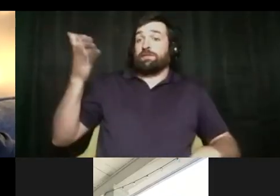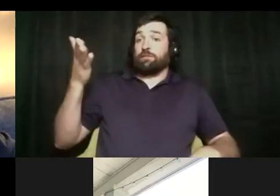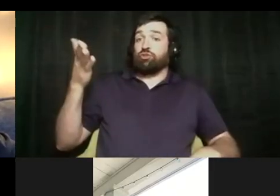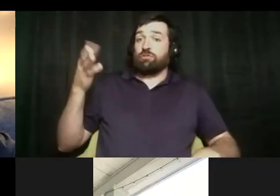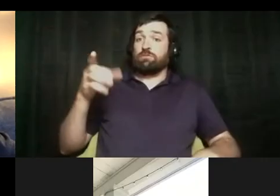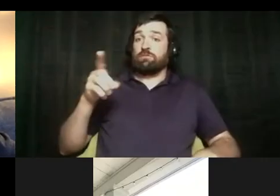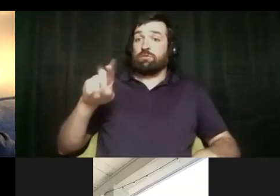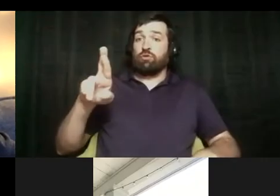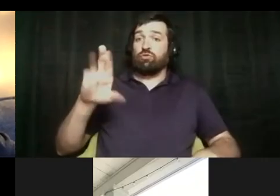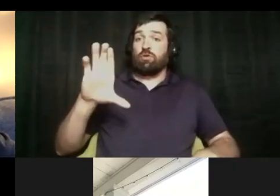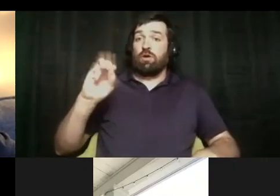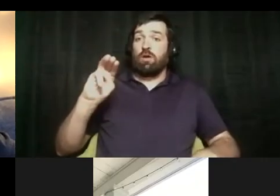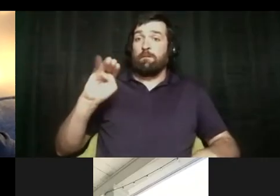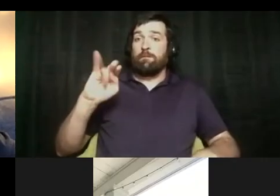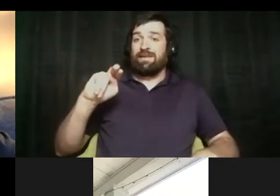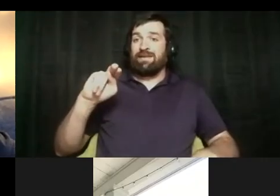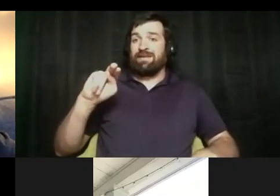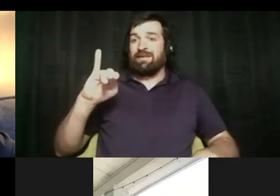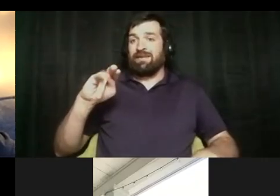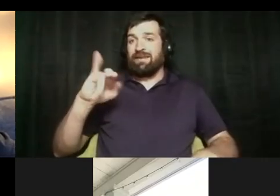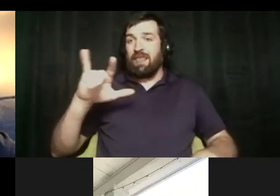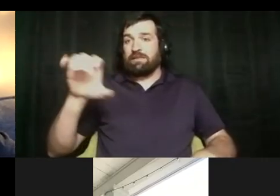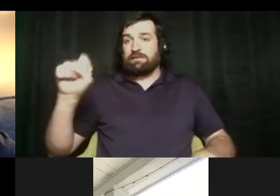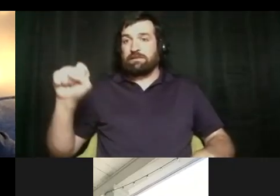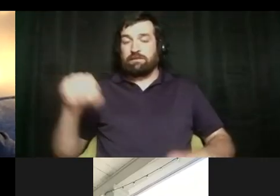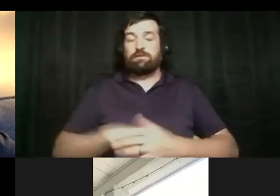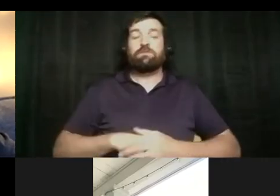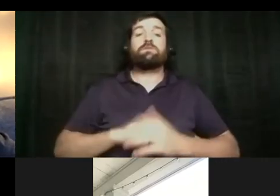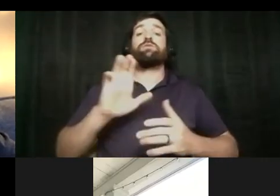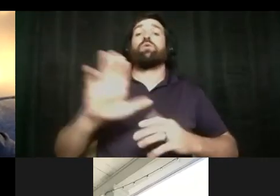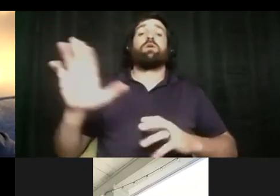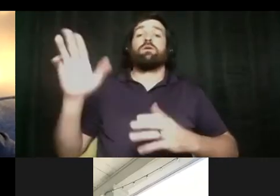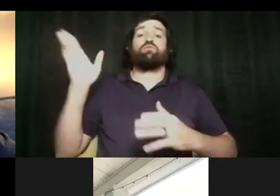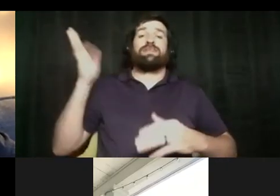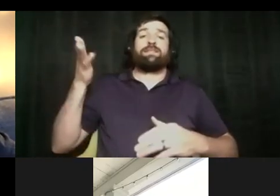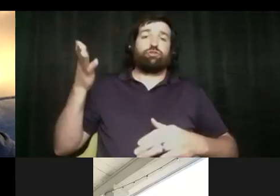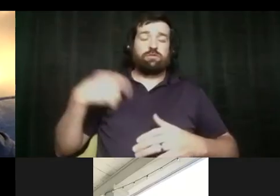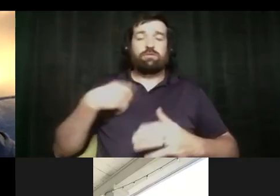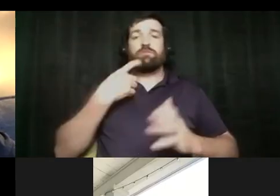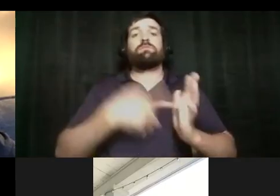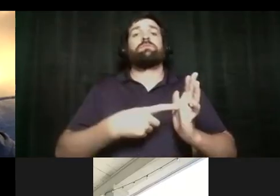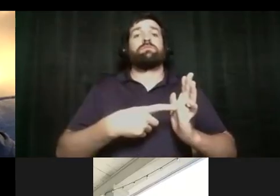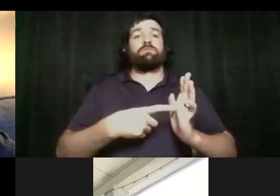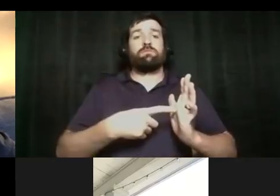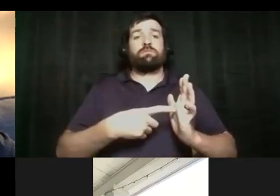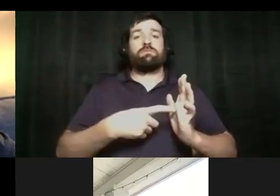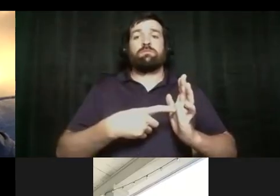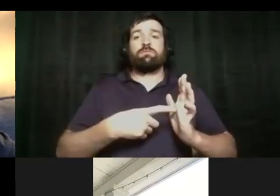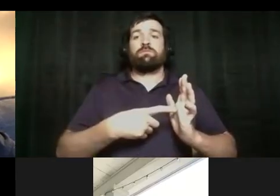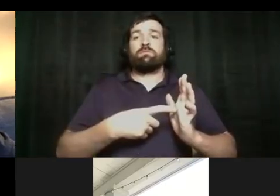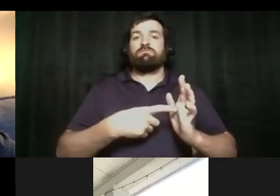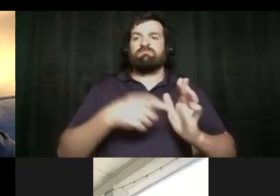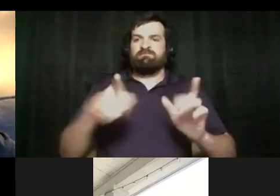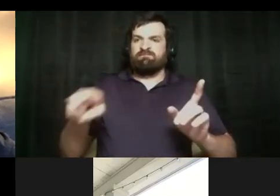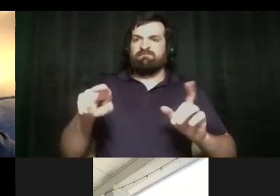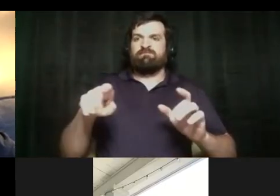Comninellis. That was very insightful. I was like, through your presentation, I saw that InMed did a lot of like